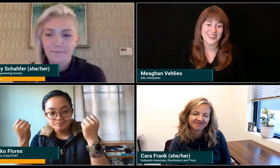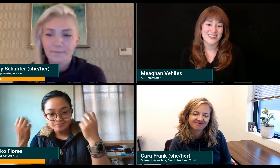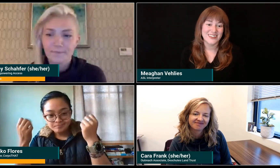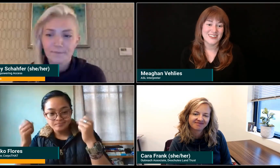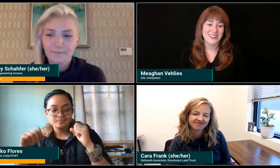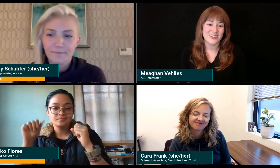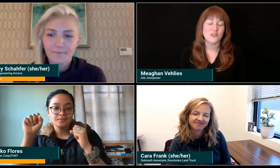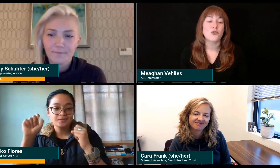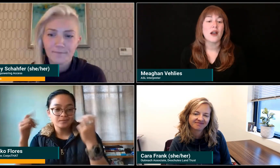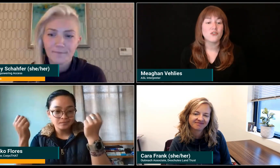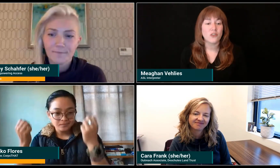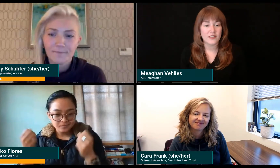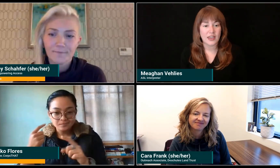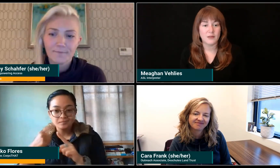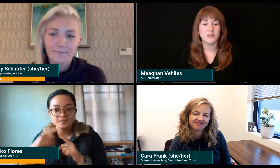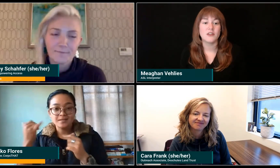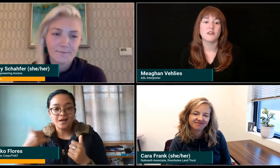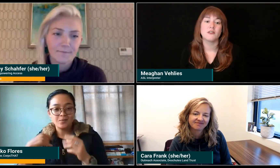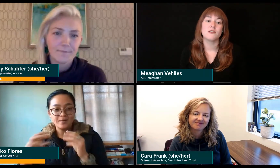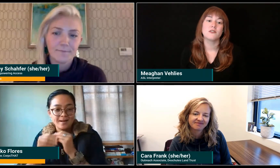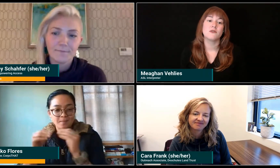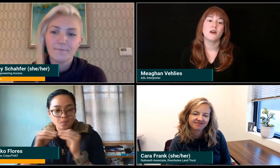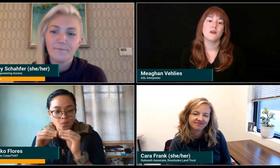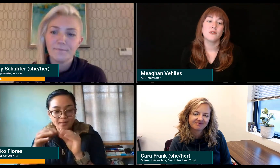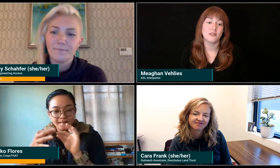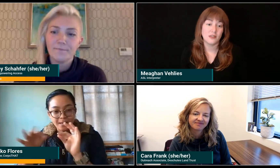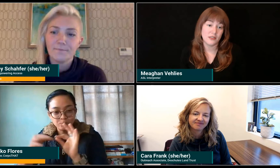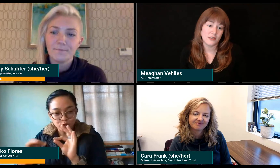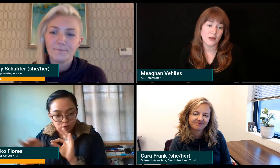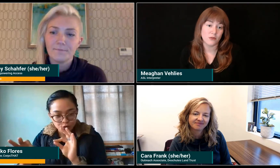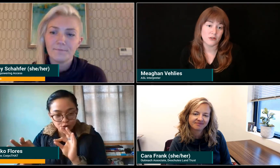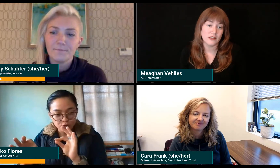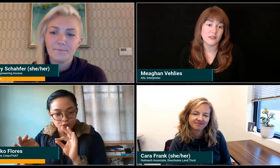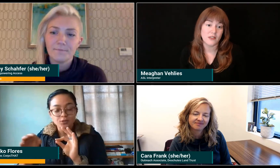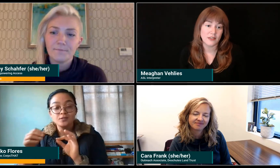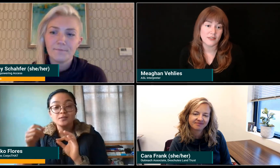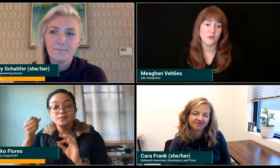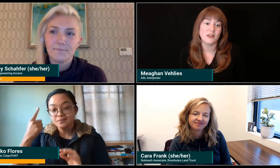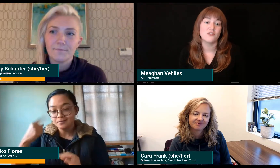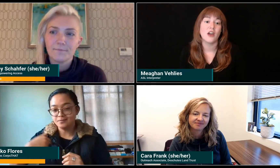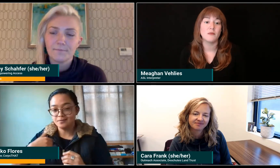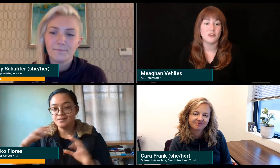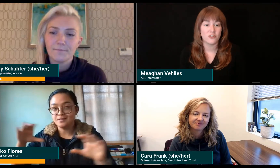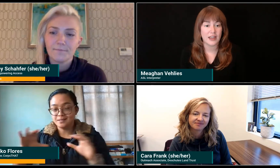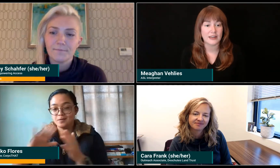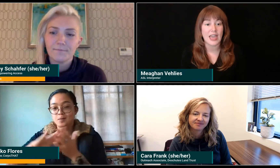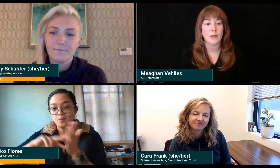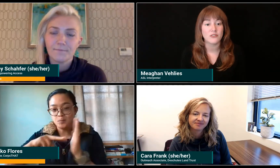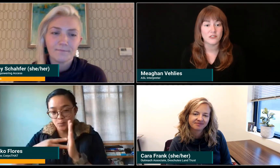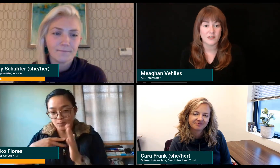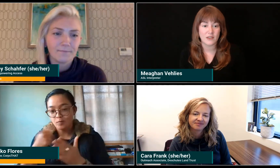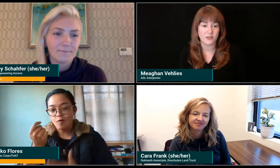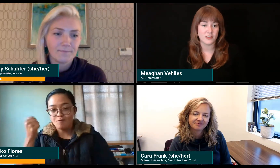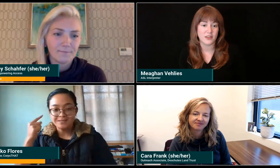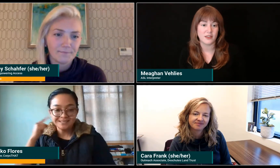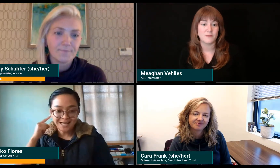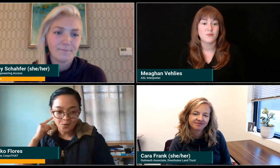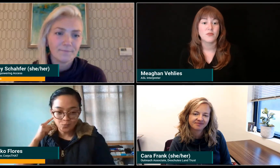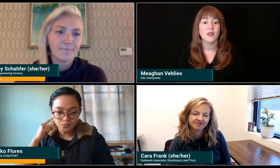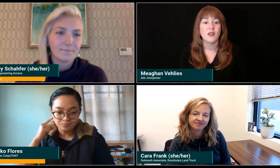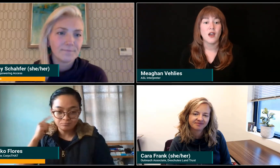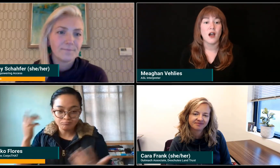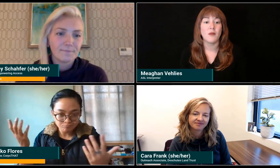out. So I tried to add materials that were in sign language. I made sure to add captions to